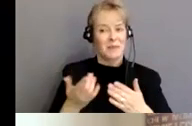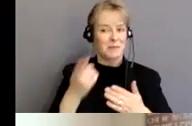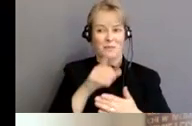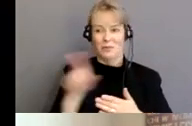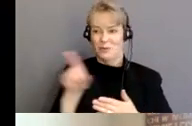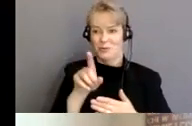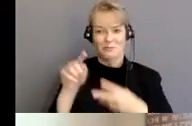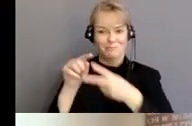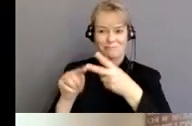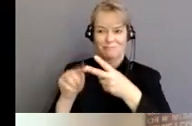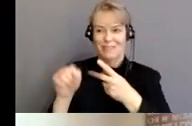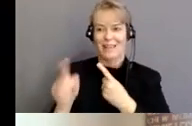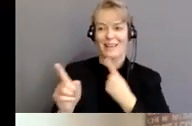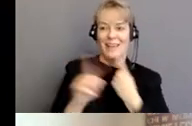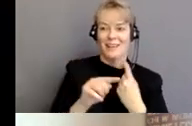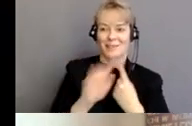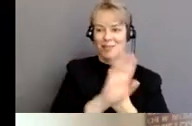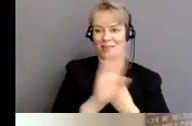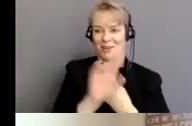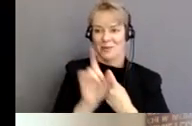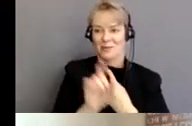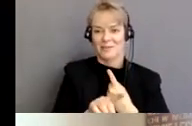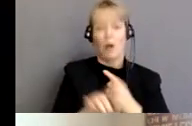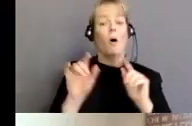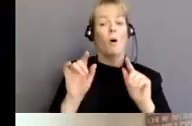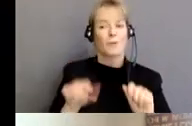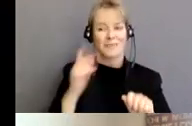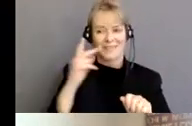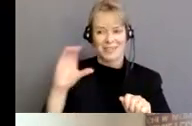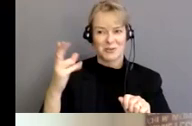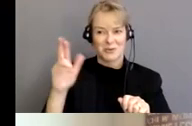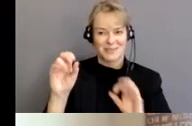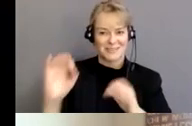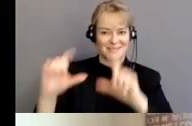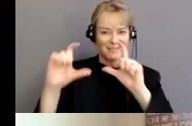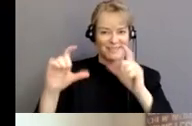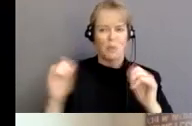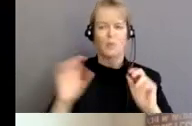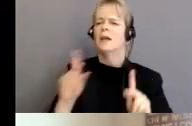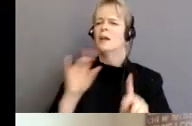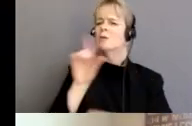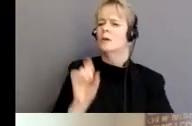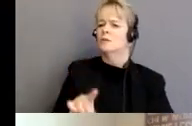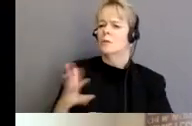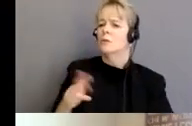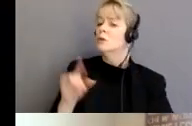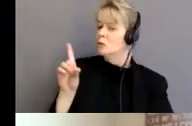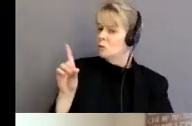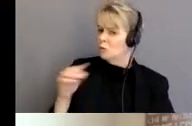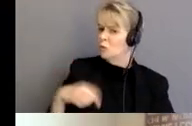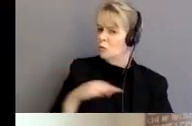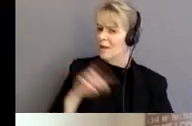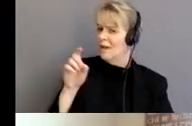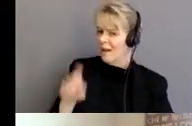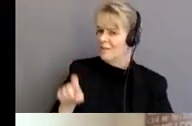the question. Okay, we can see Chris, good stuff. Do we have to report any free COVID money